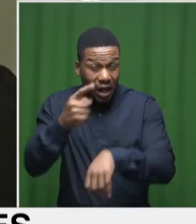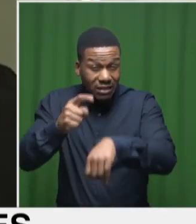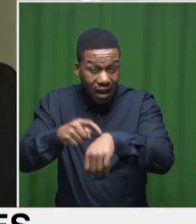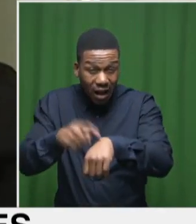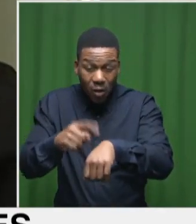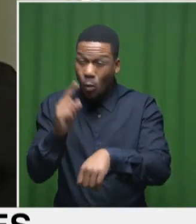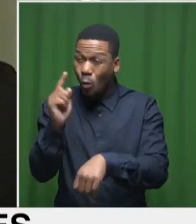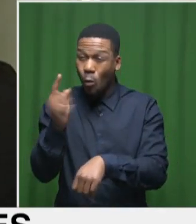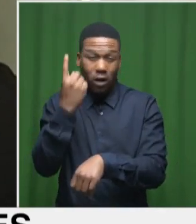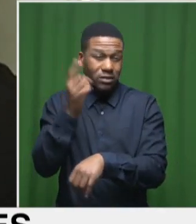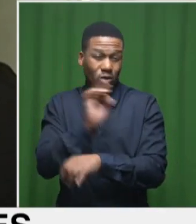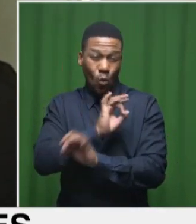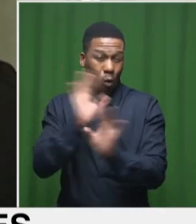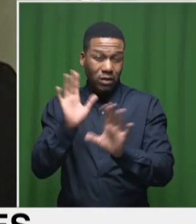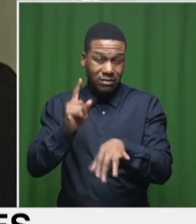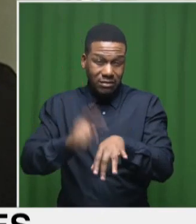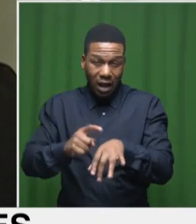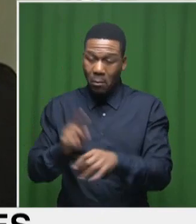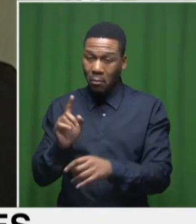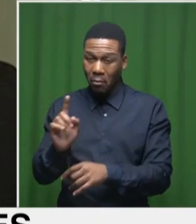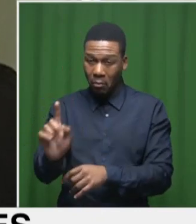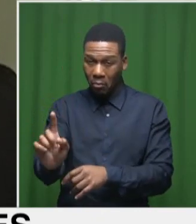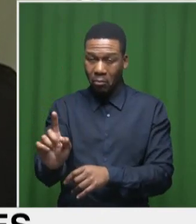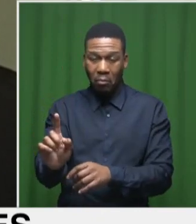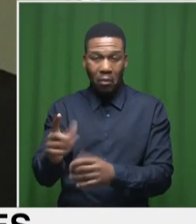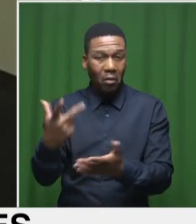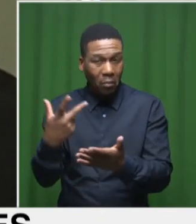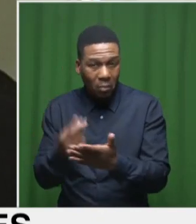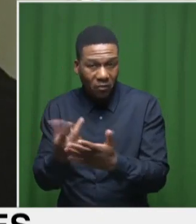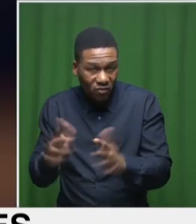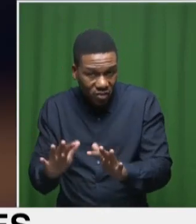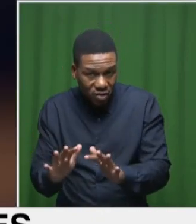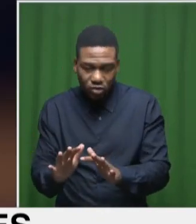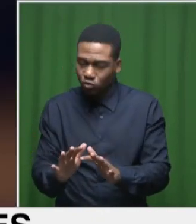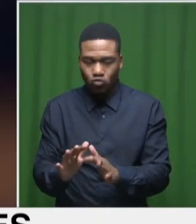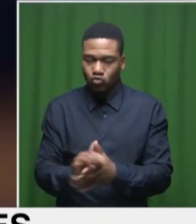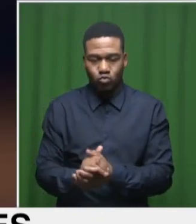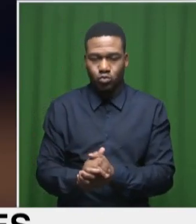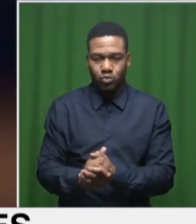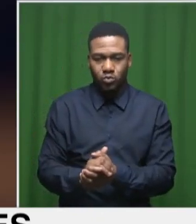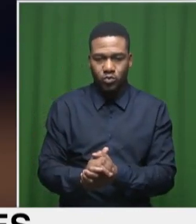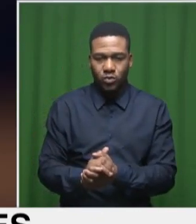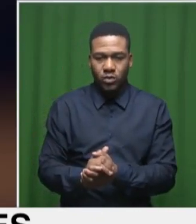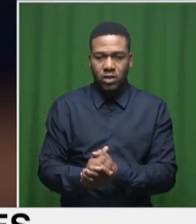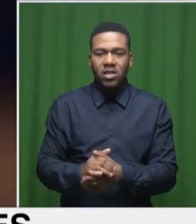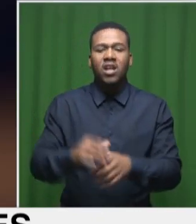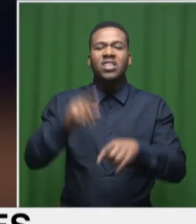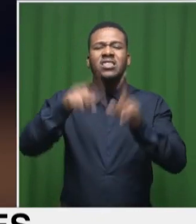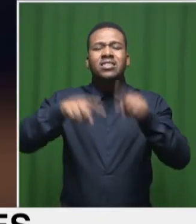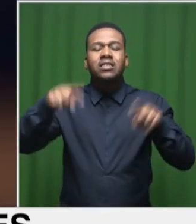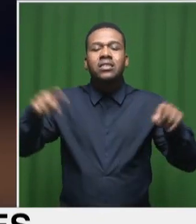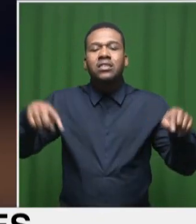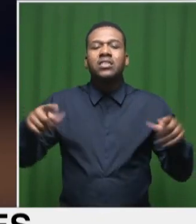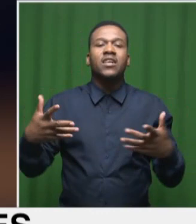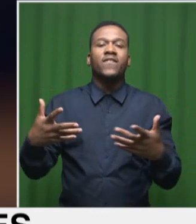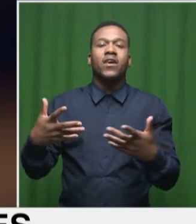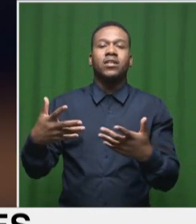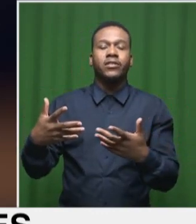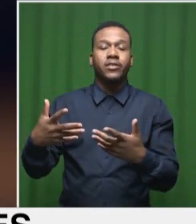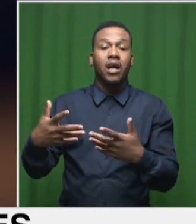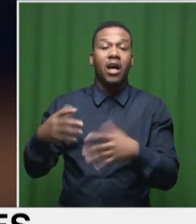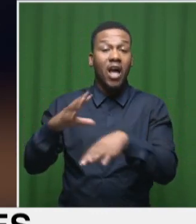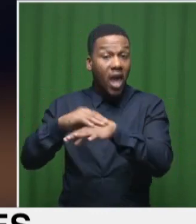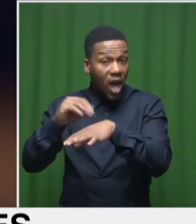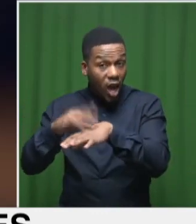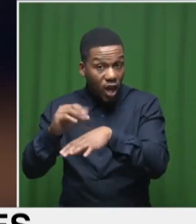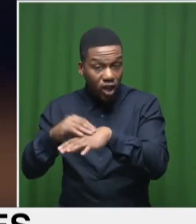a program, something that they will work on themselves on a gradual basis. There's a different age for surgeries, medical treatments,